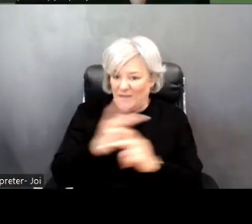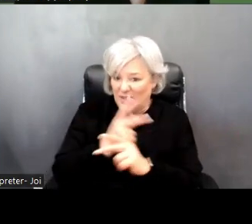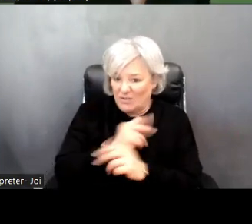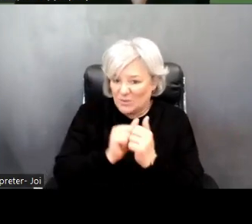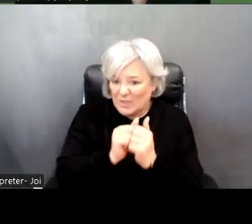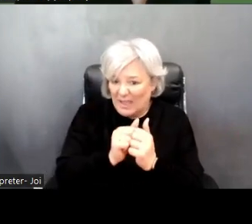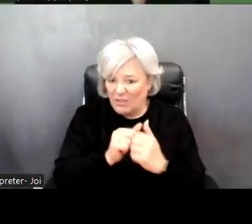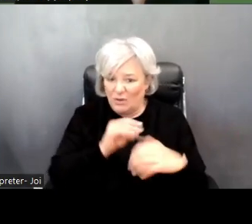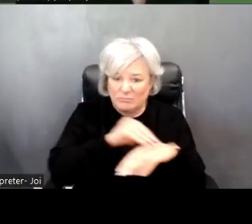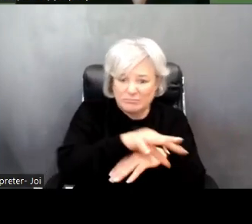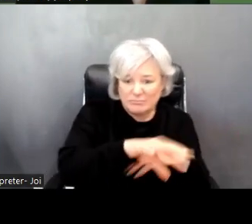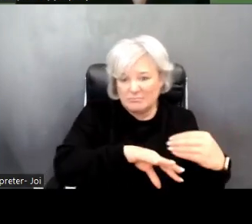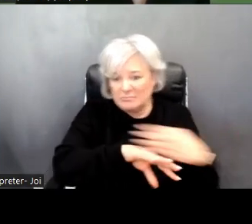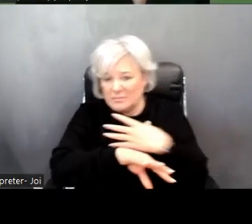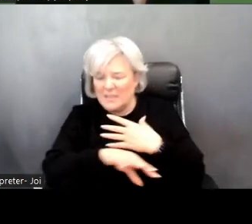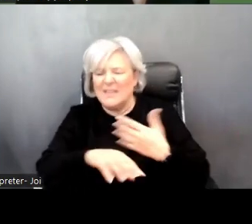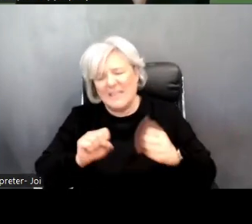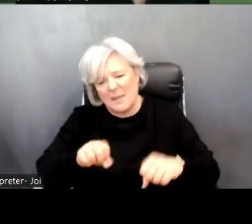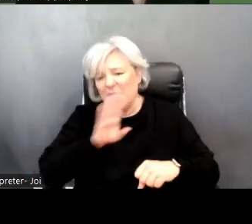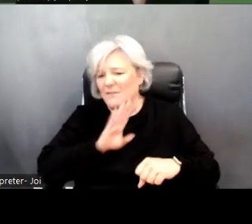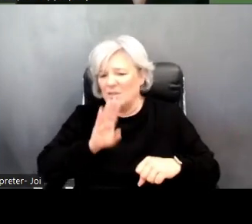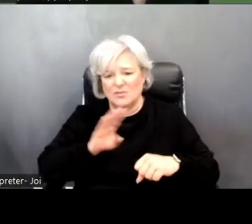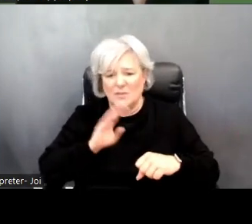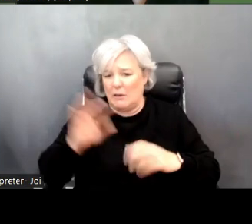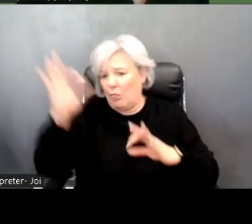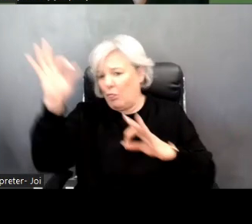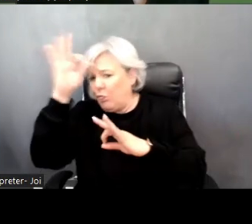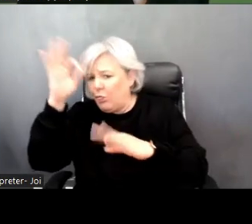together? It can be really frustrating for families.